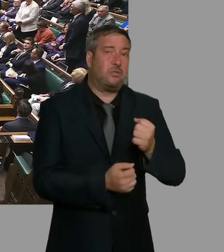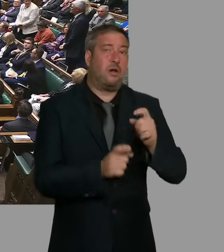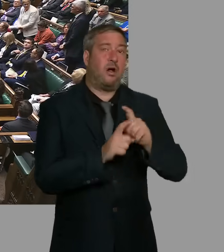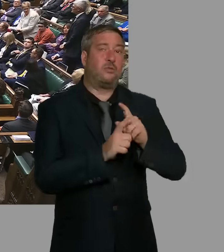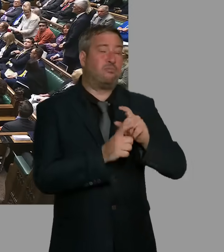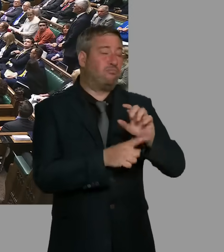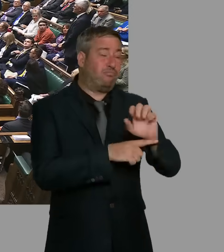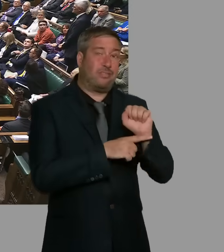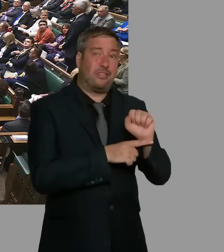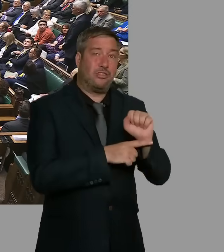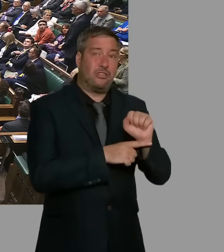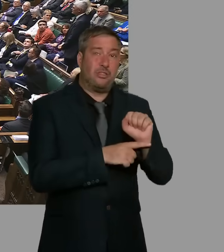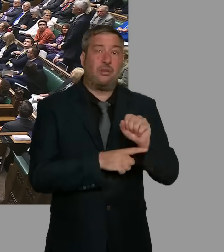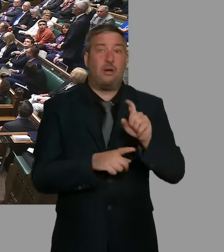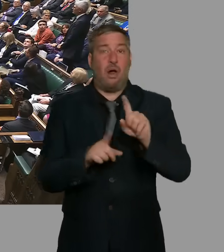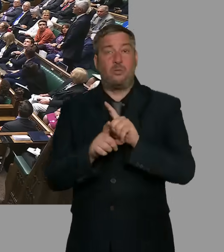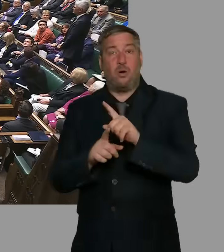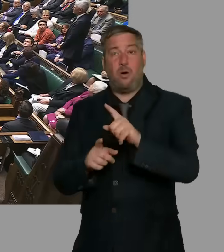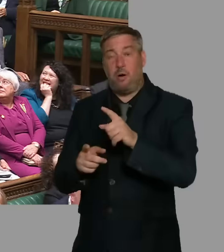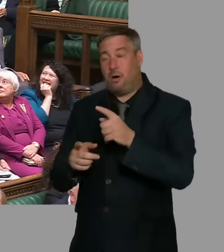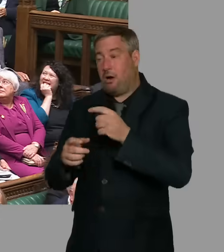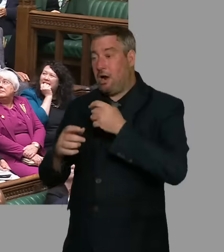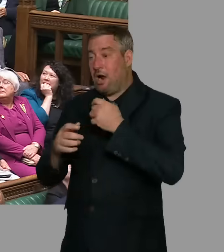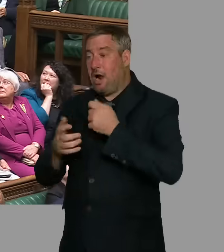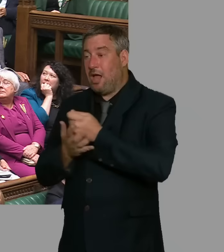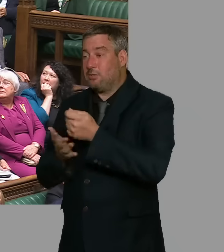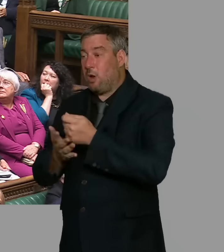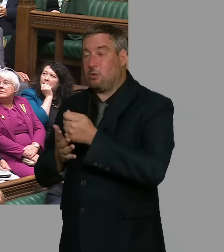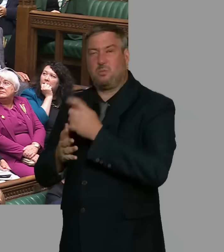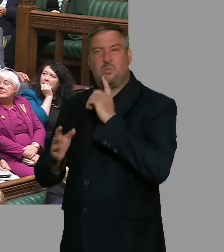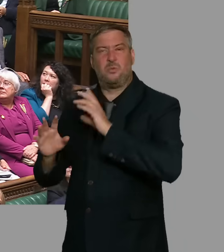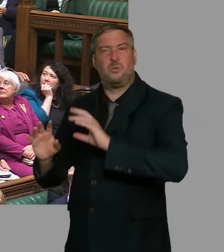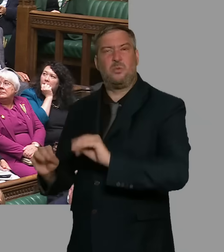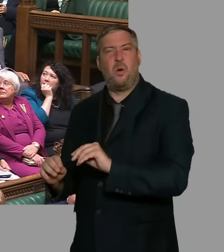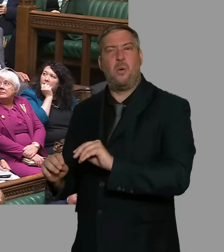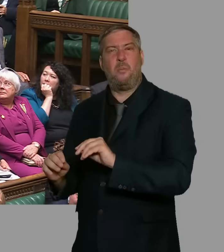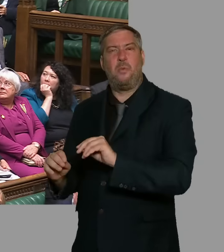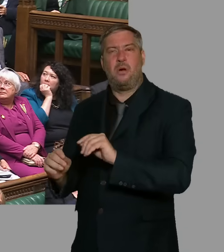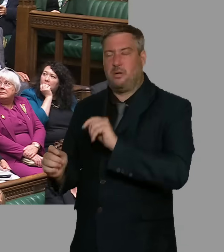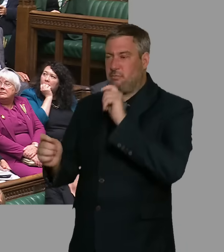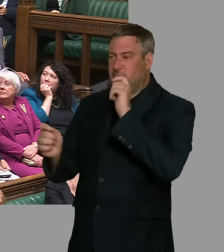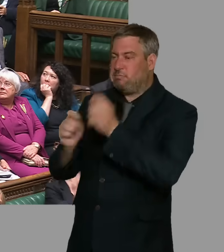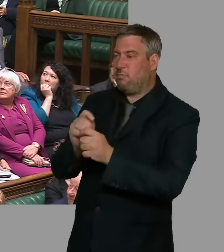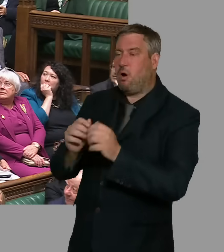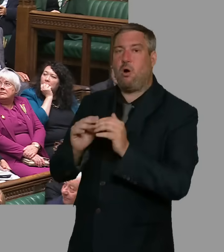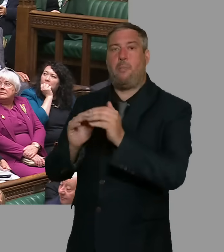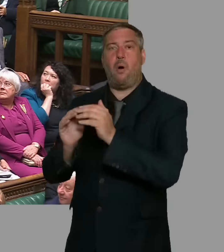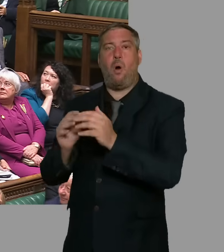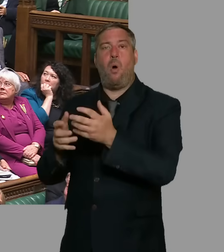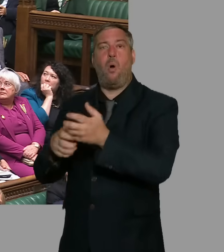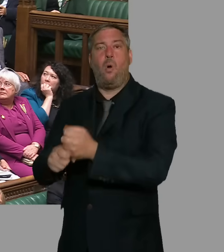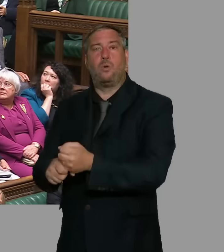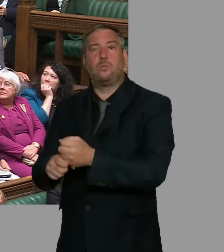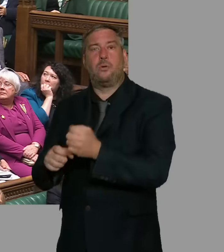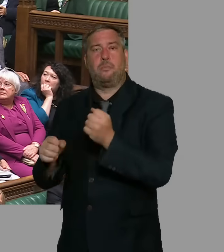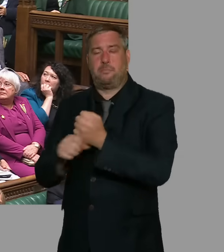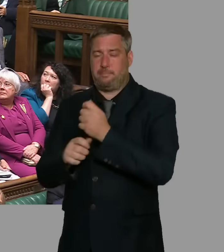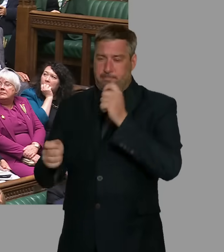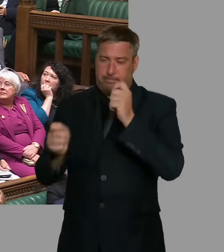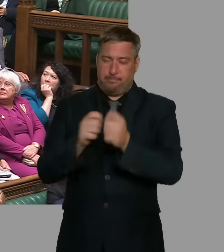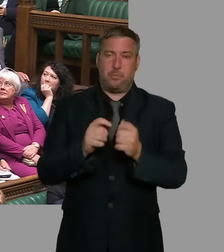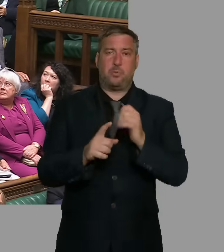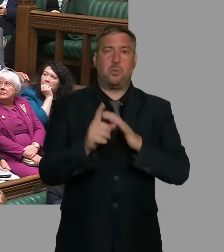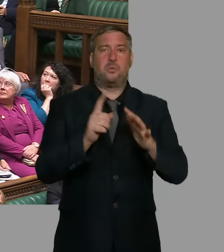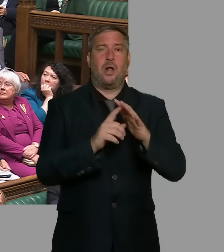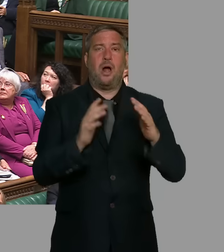Speaker. Since May, my Surrey Heath constituent, Sue, has received thousands of pounds worth of fines